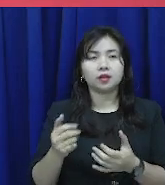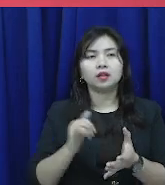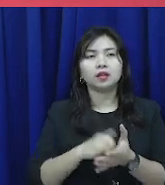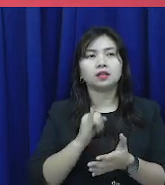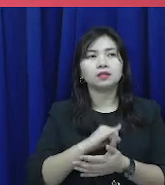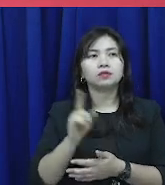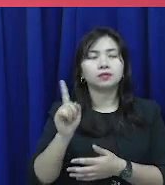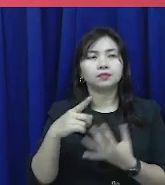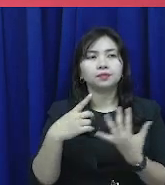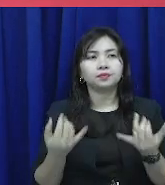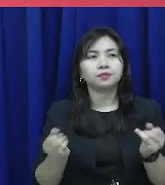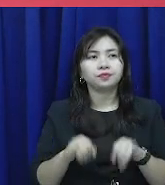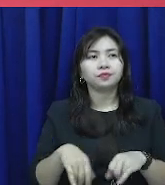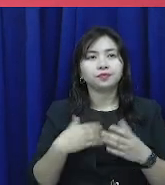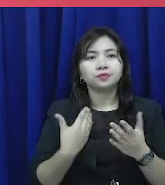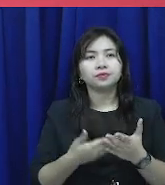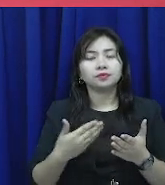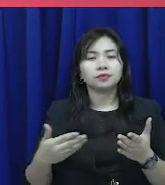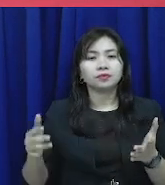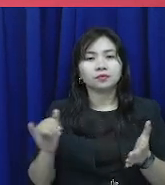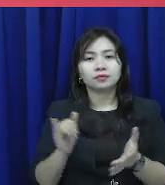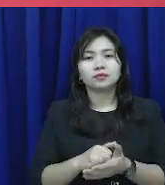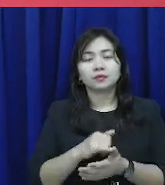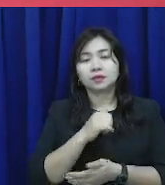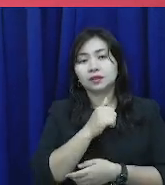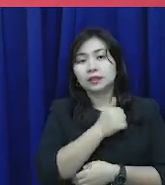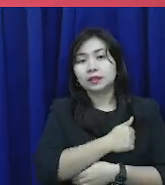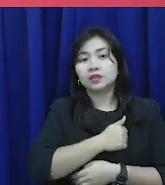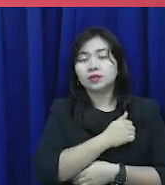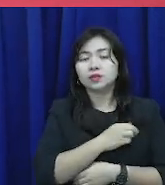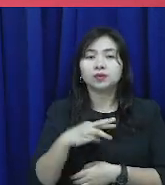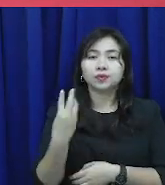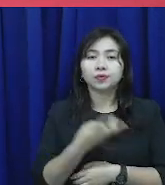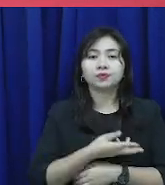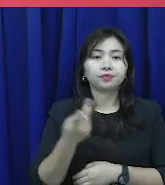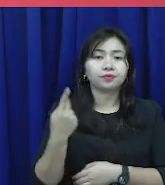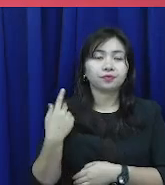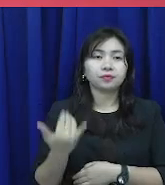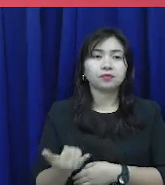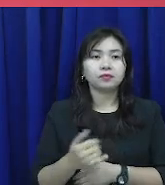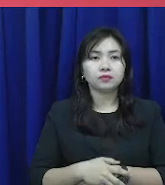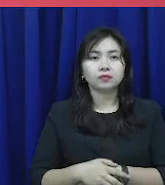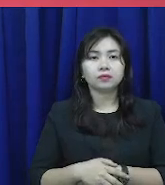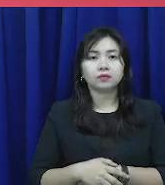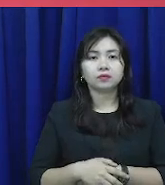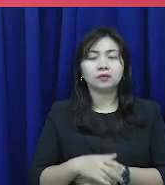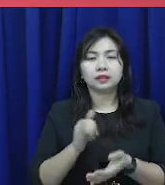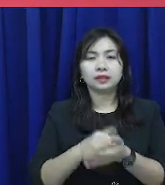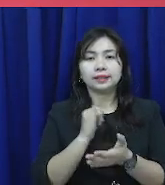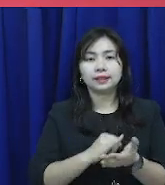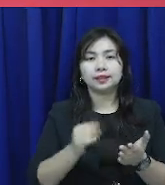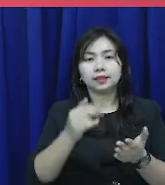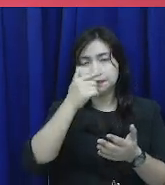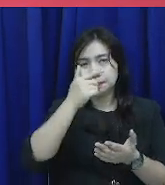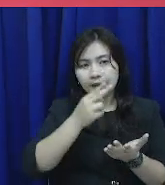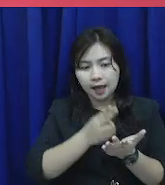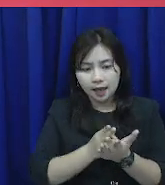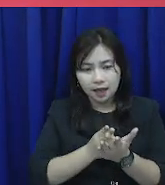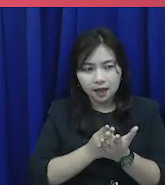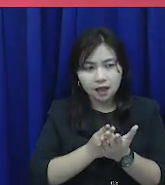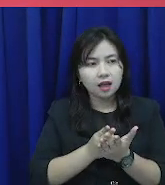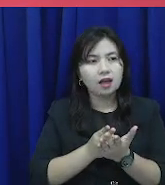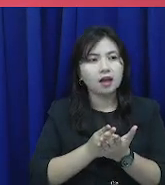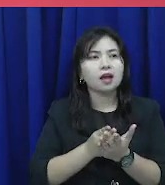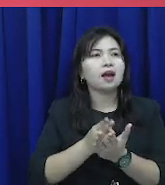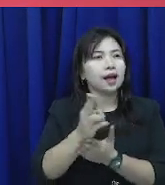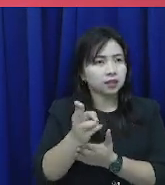points yung attitude na dapat na meron tayo when it comes to cultivation honesty honesty